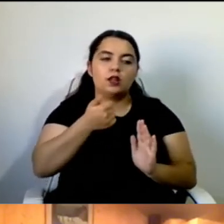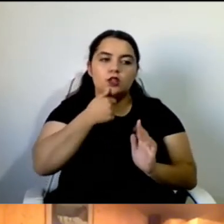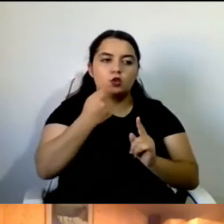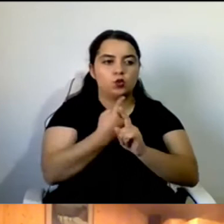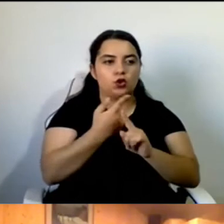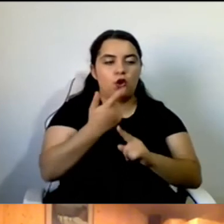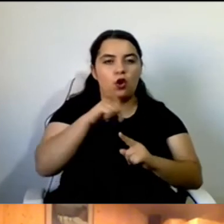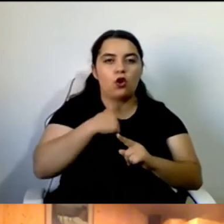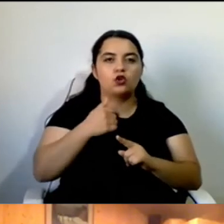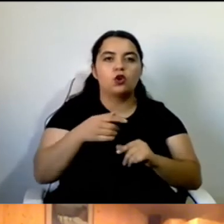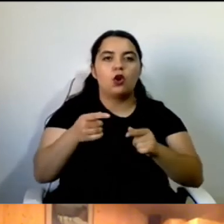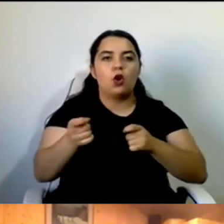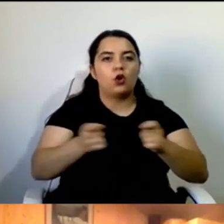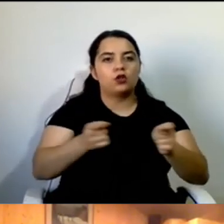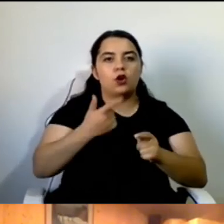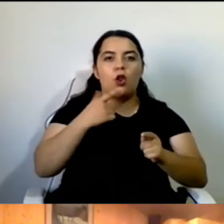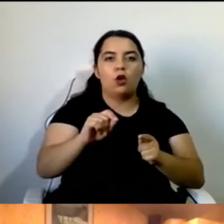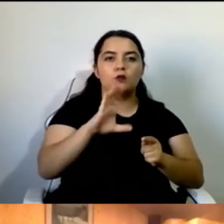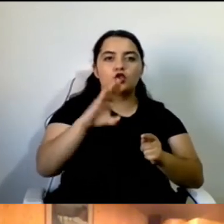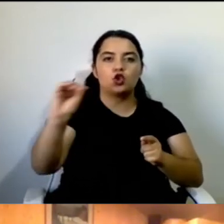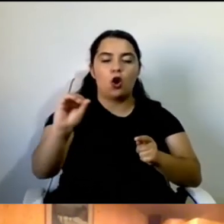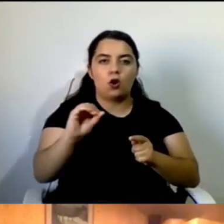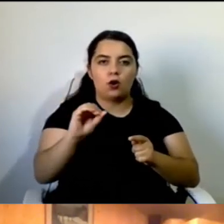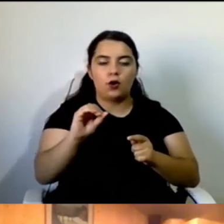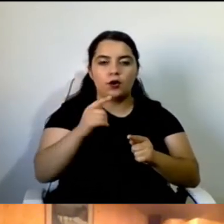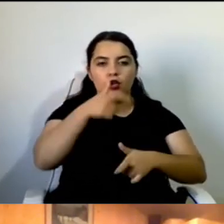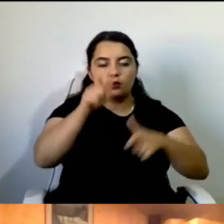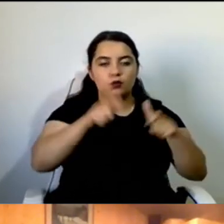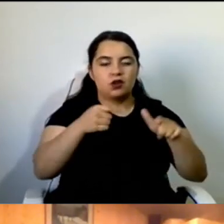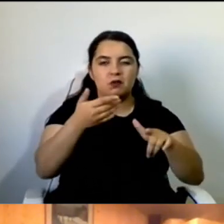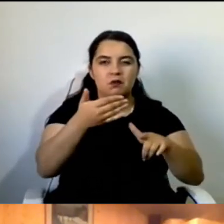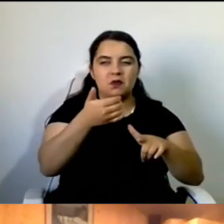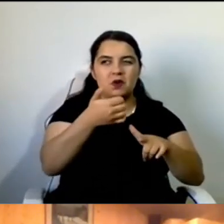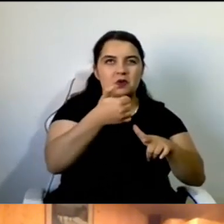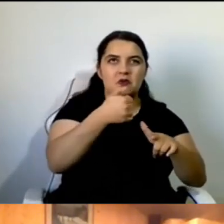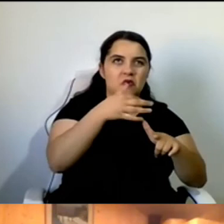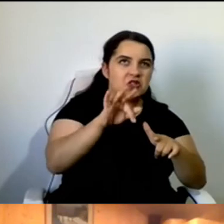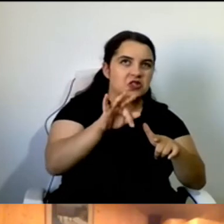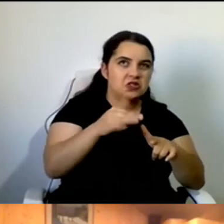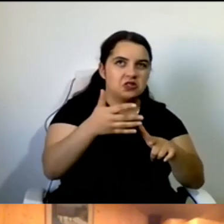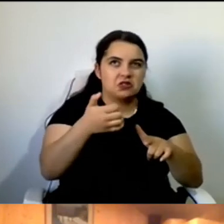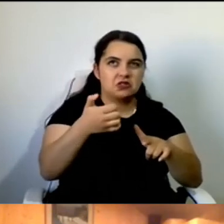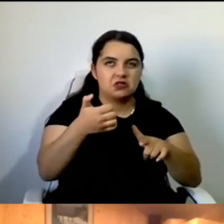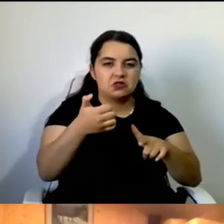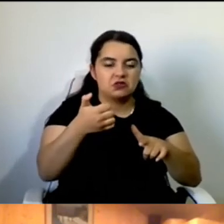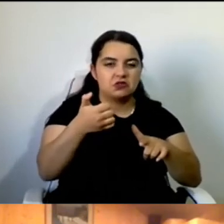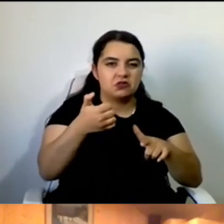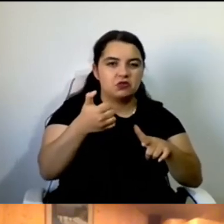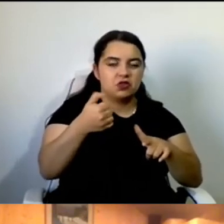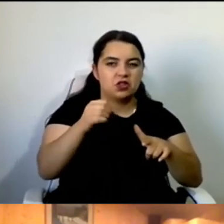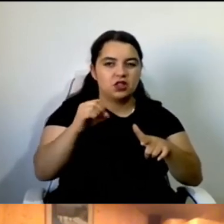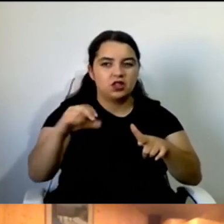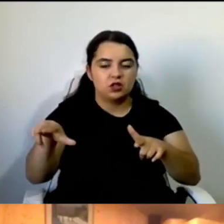have 400 or 500 members today. They would all have an intellectual disability and most probably multiple